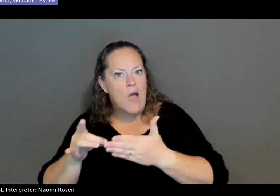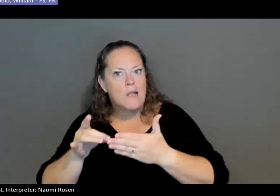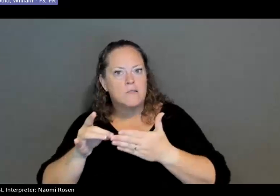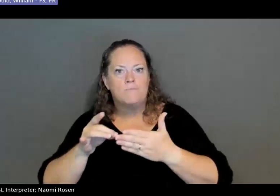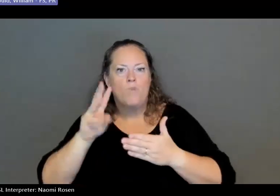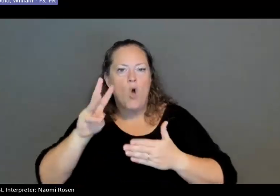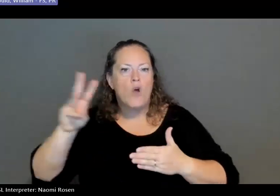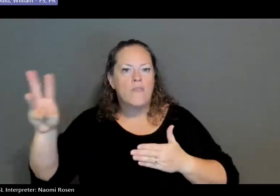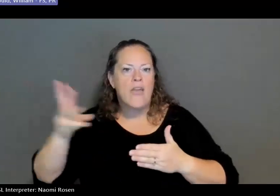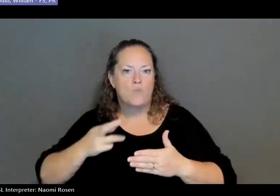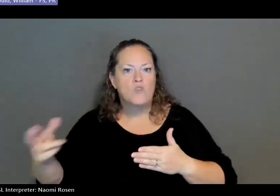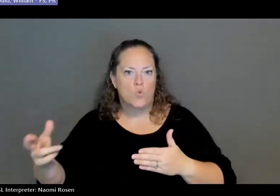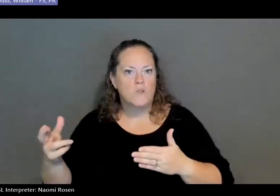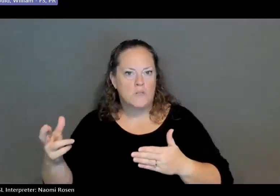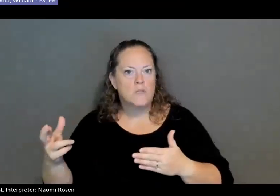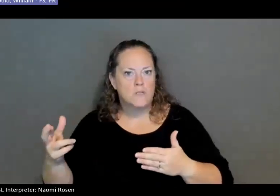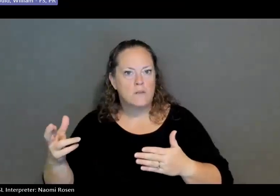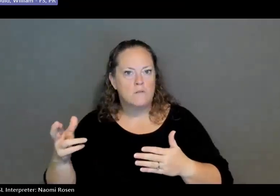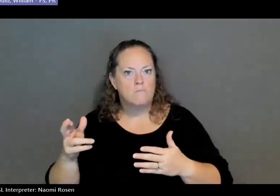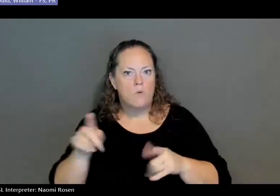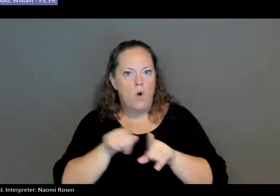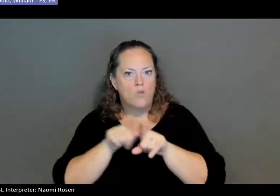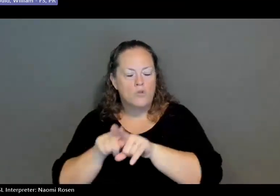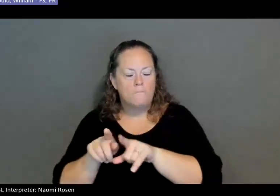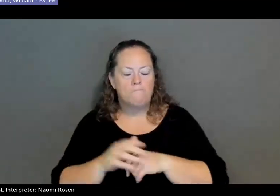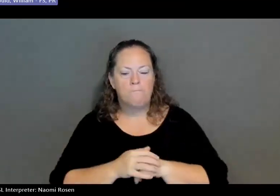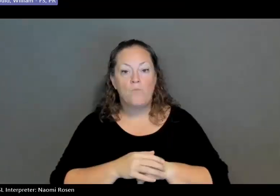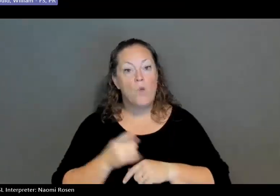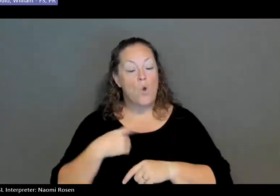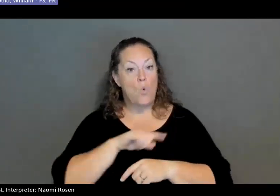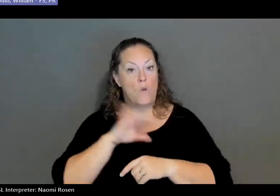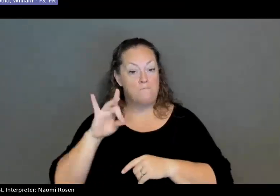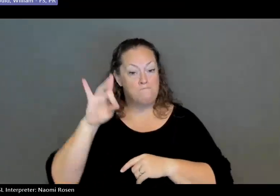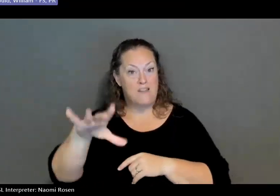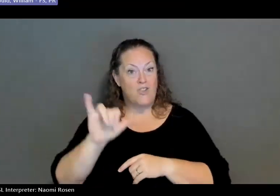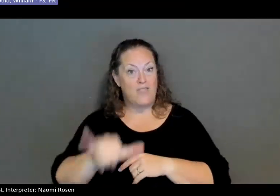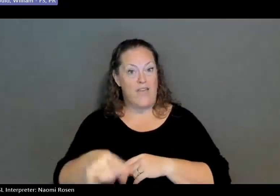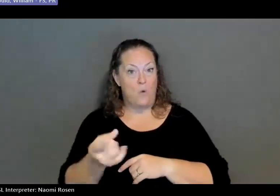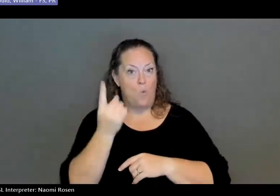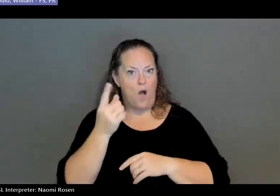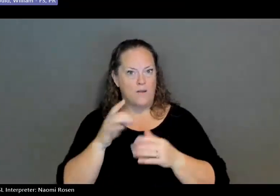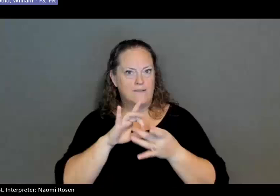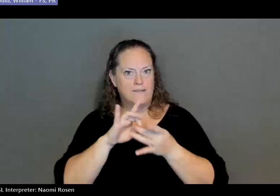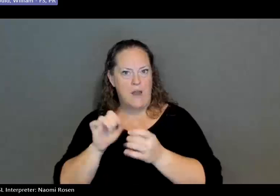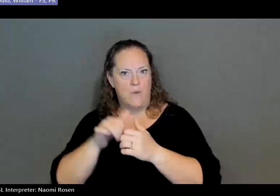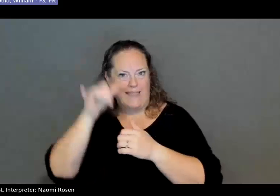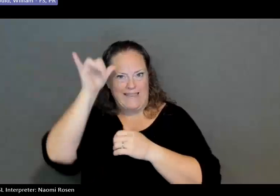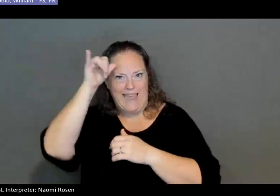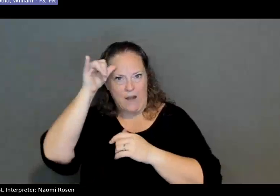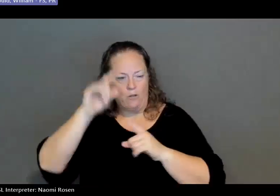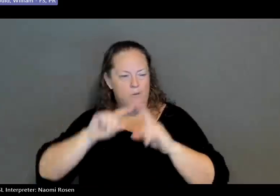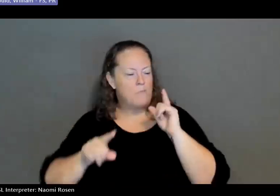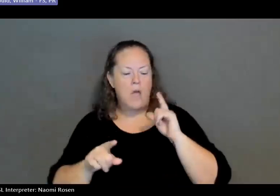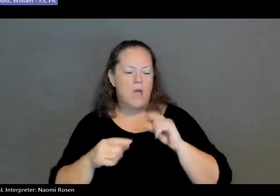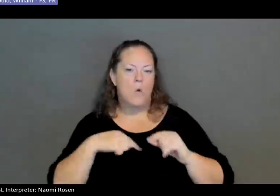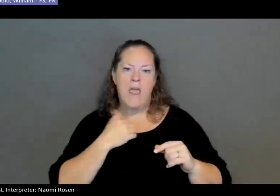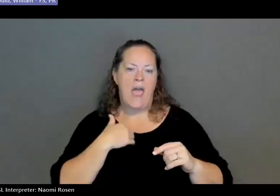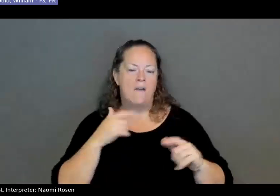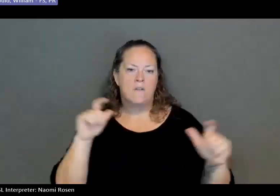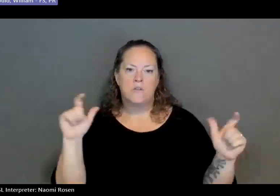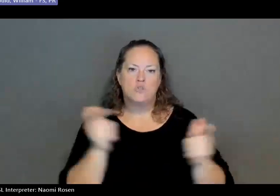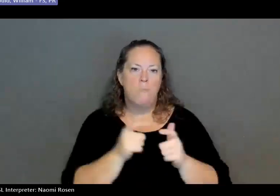resources. So we mentioned the one on cattle, but there are also guides on small